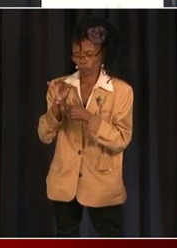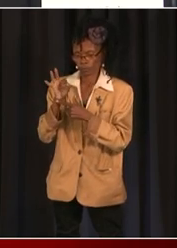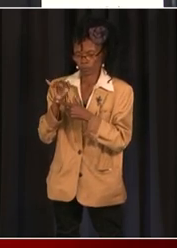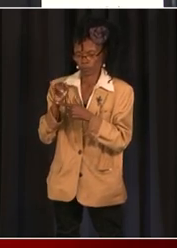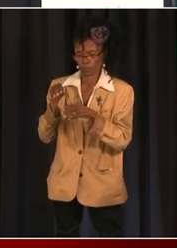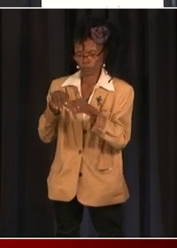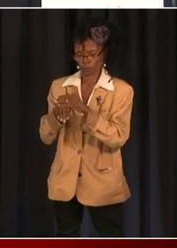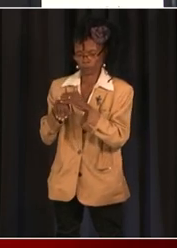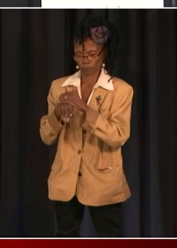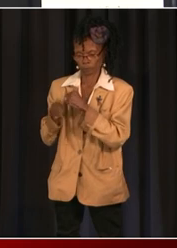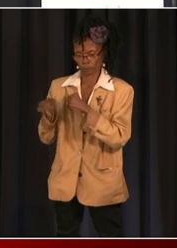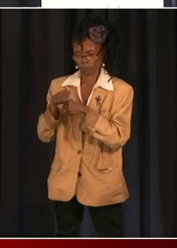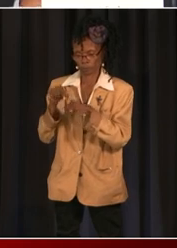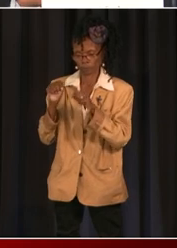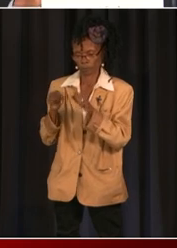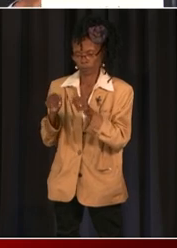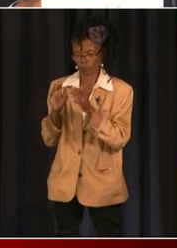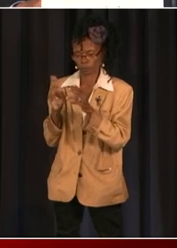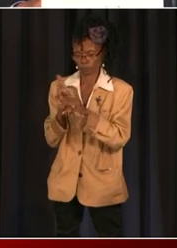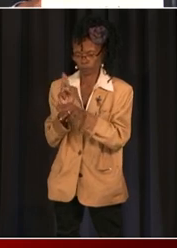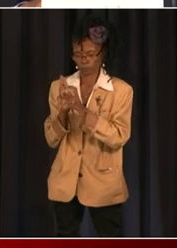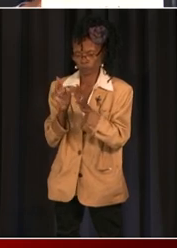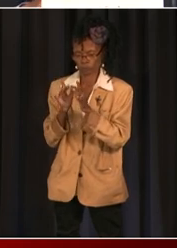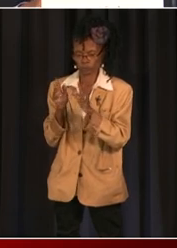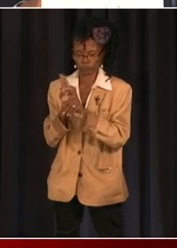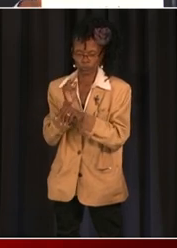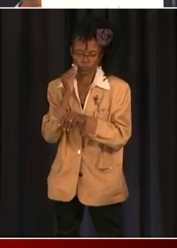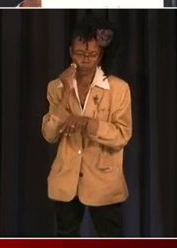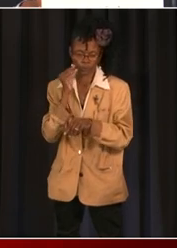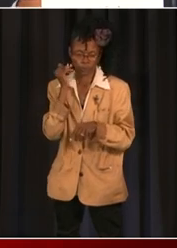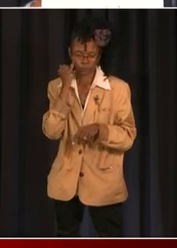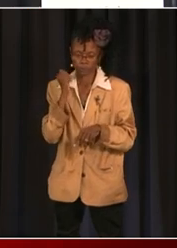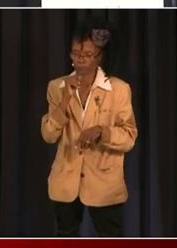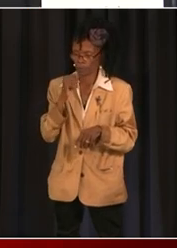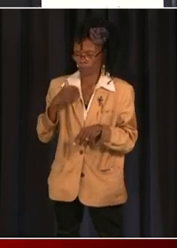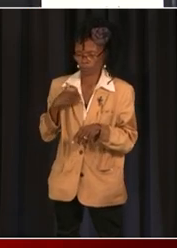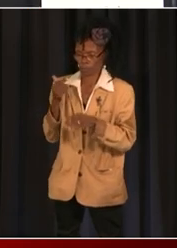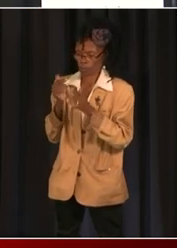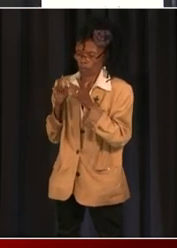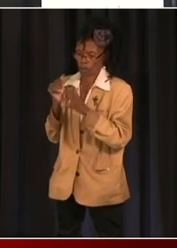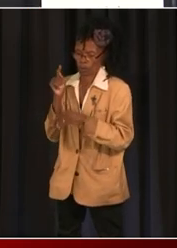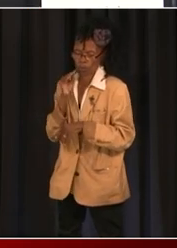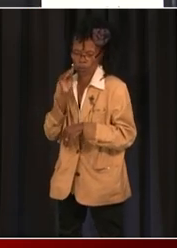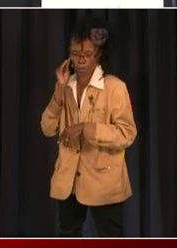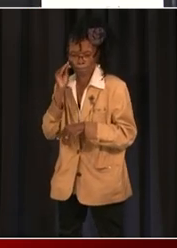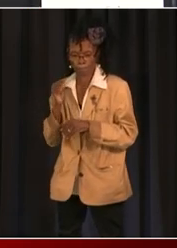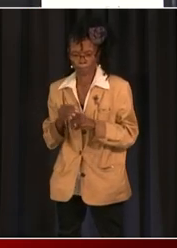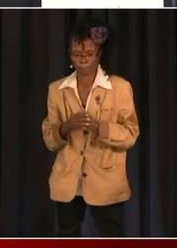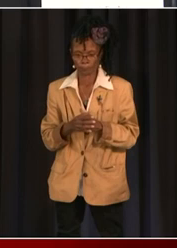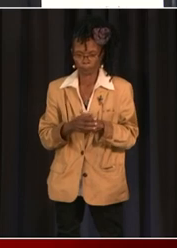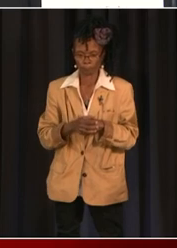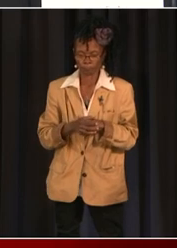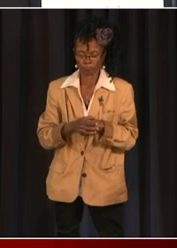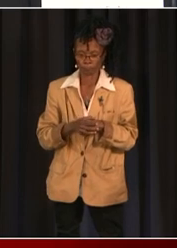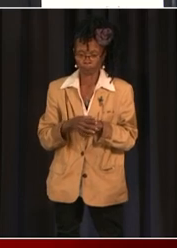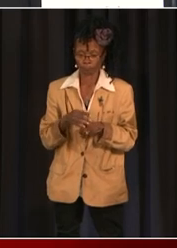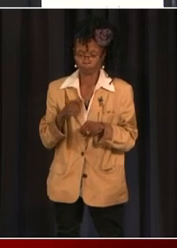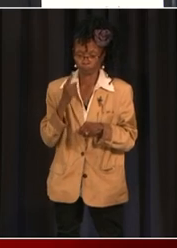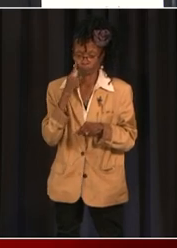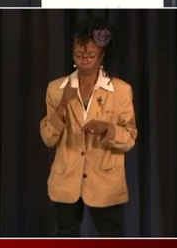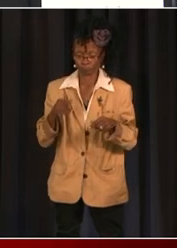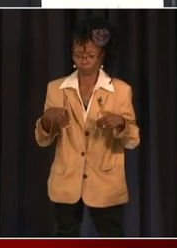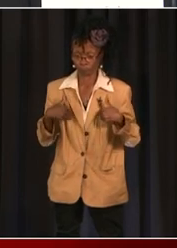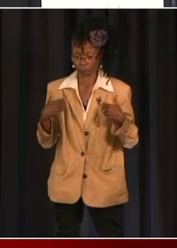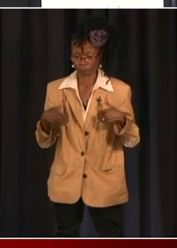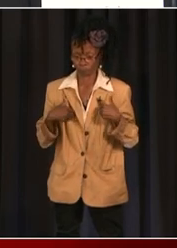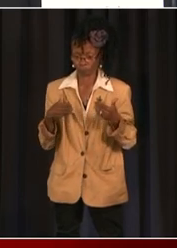so students can access the internet at home if they don't have internet at home. And then for our students in our lower grades, they will have